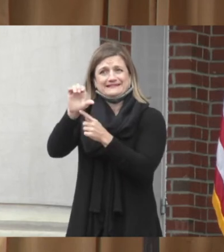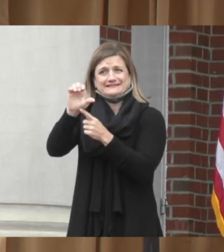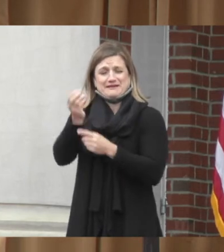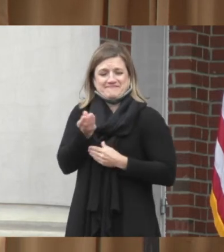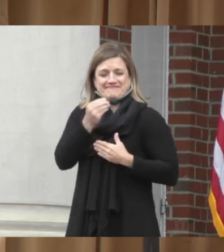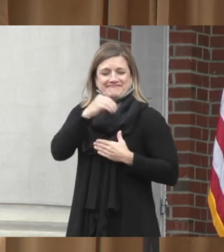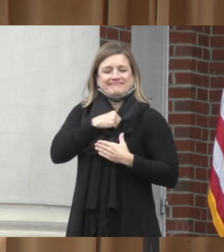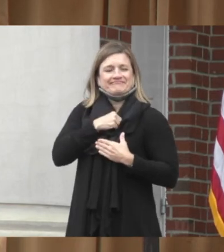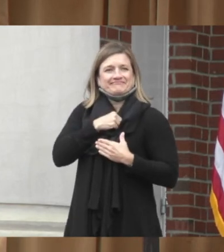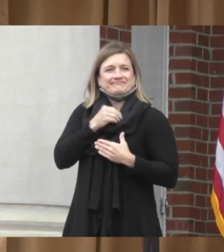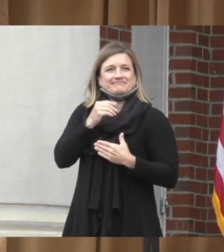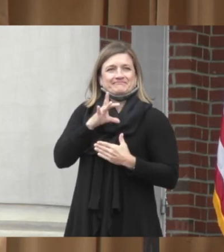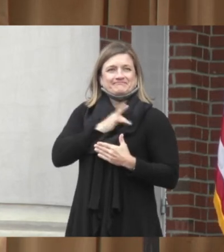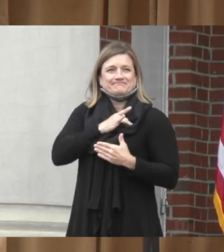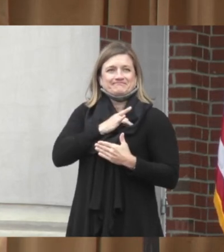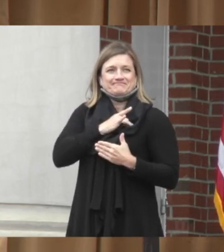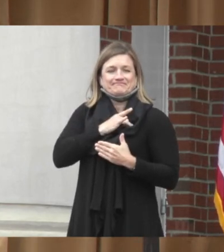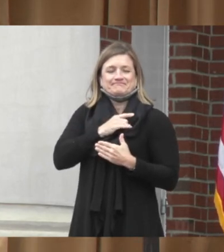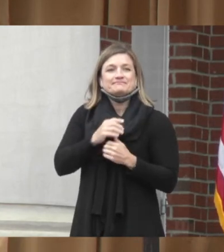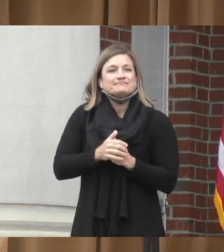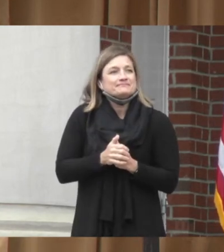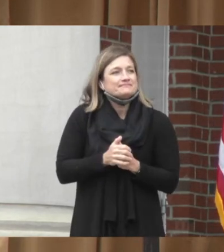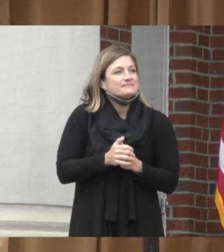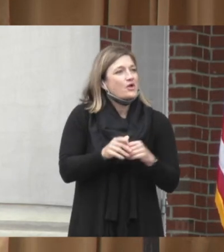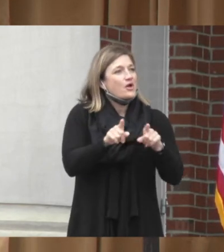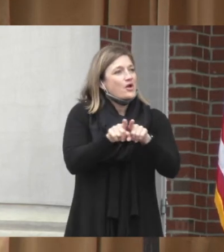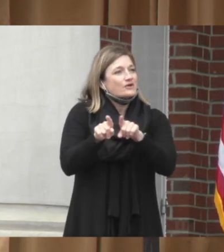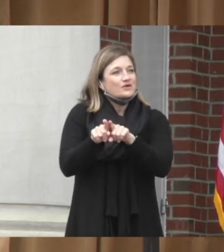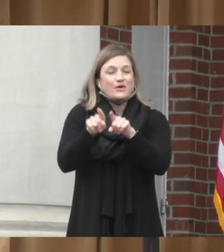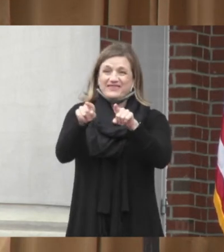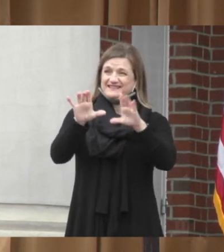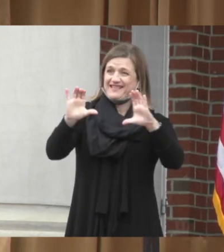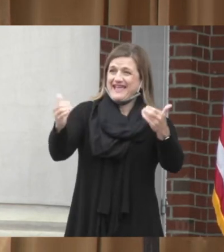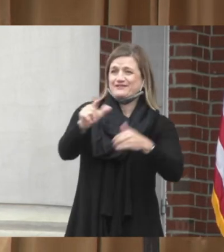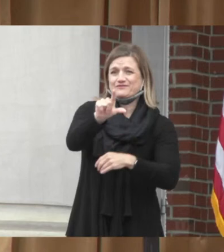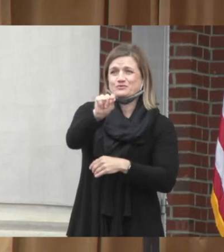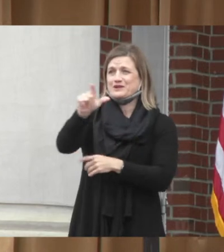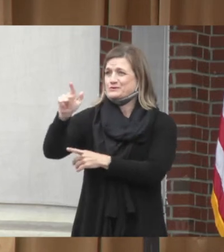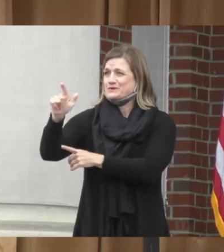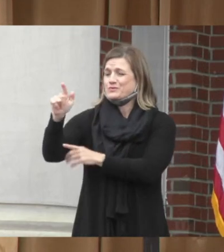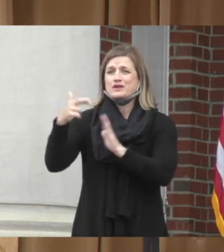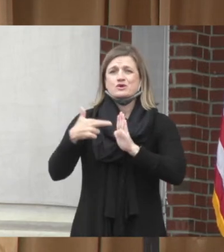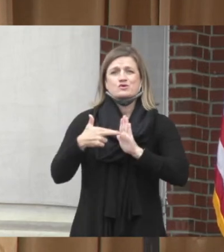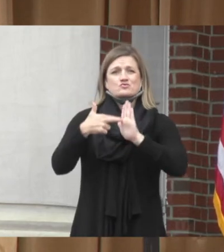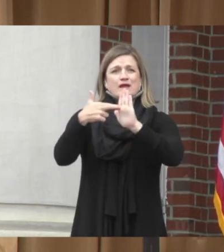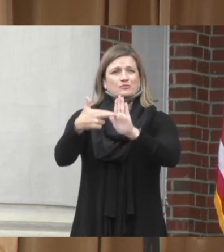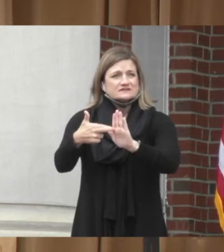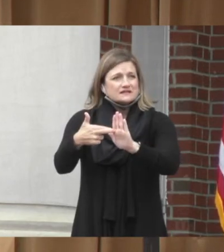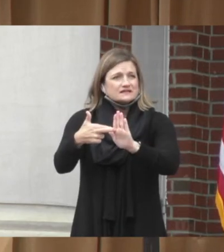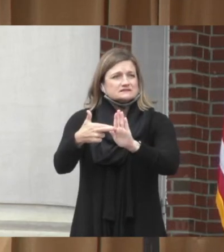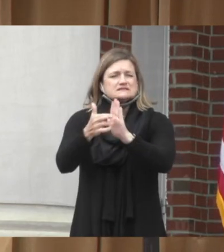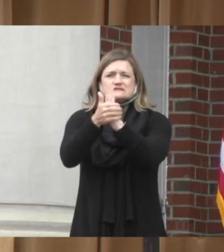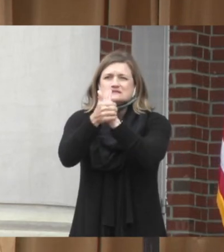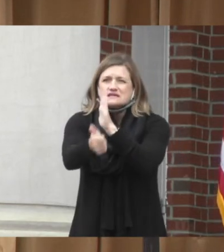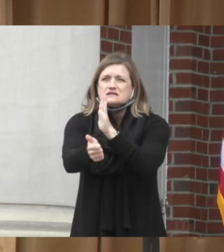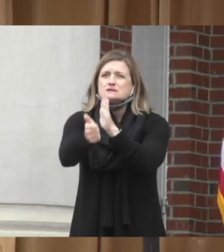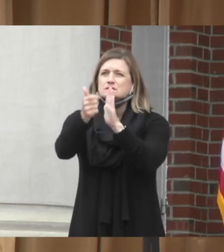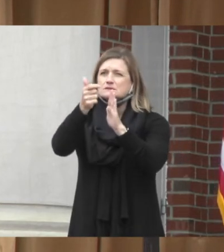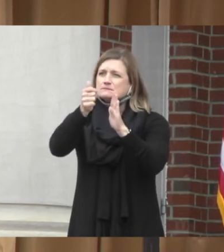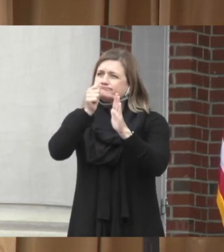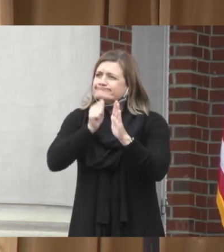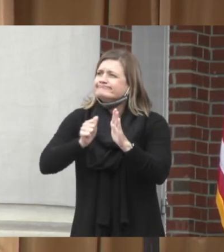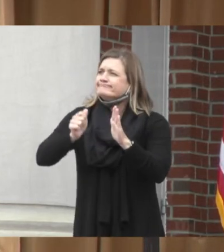I hope you'll wear it well. All combined, this class of 2021 represents a wonderful, determined, and skilled talent